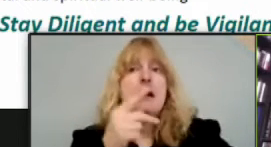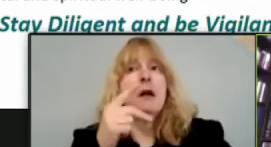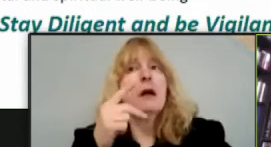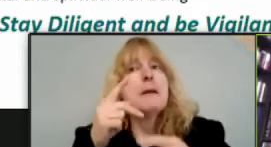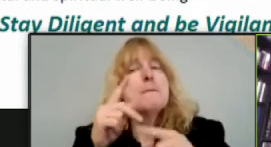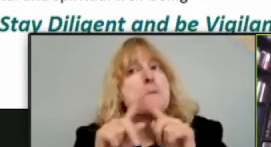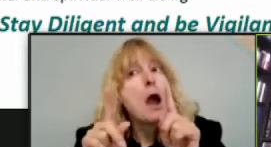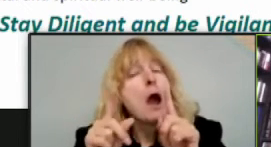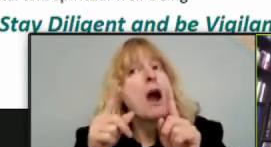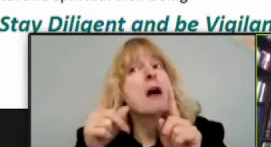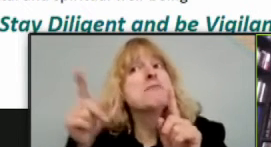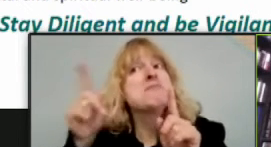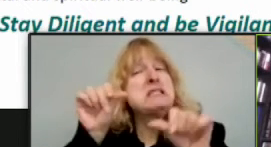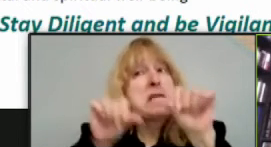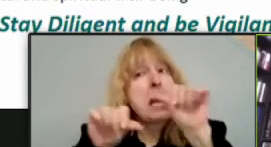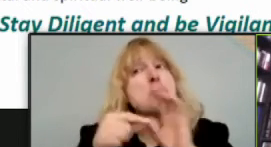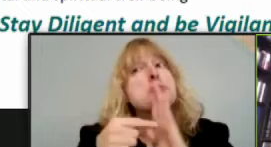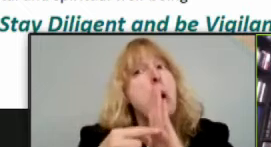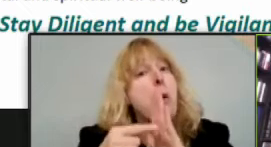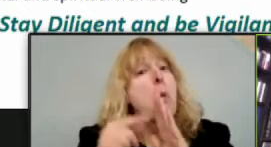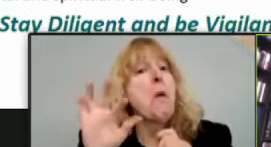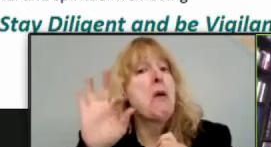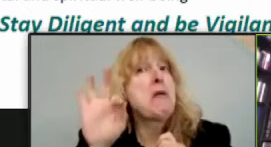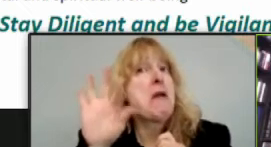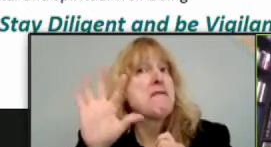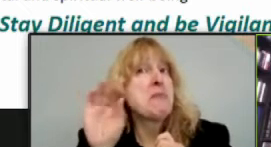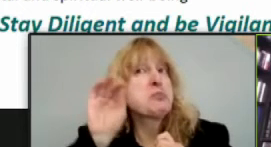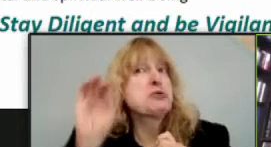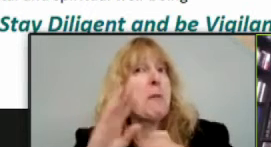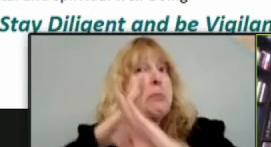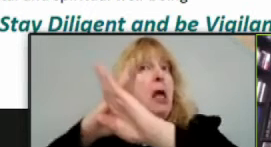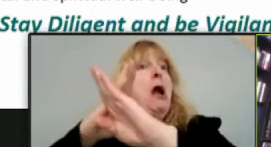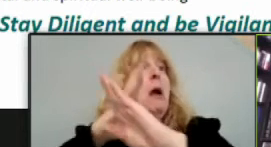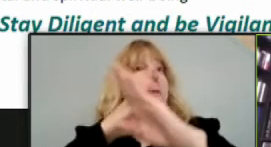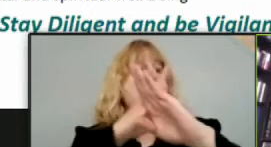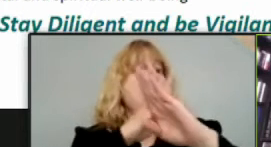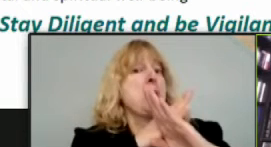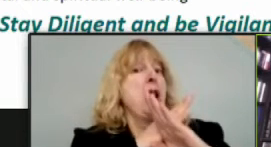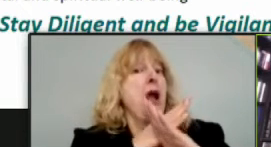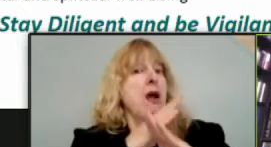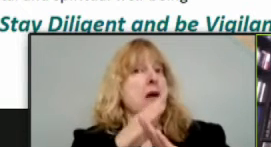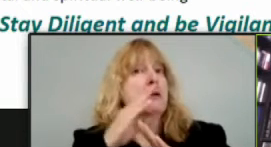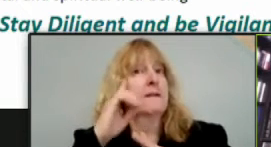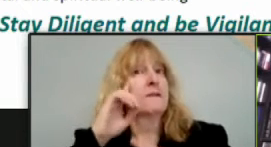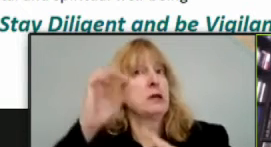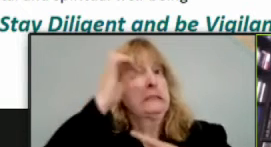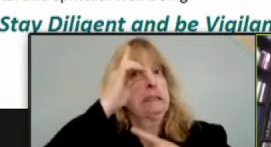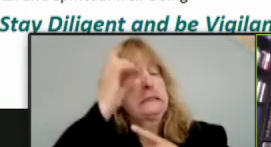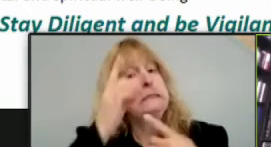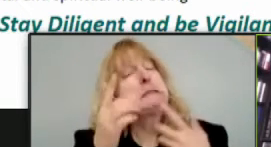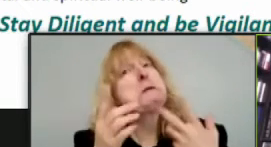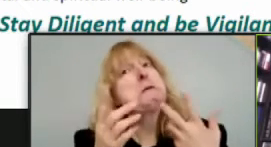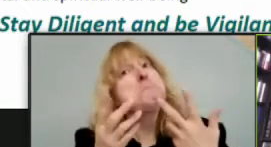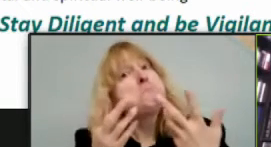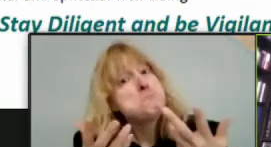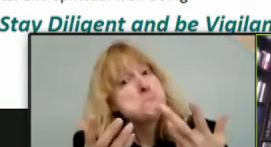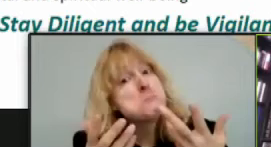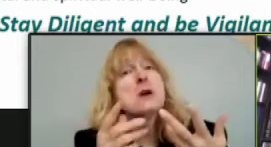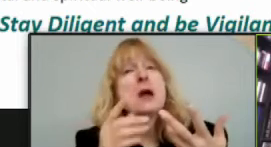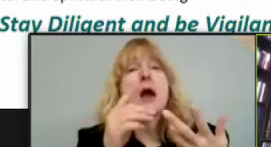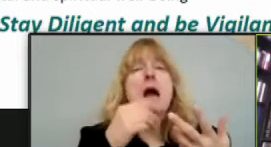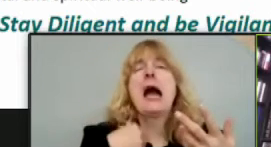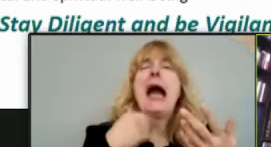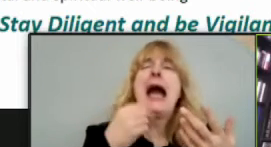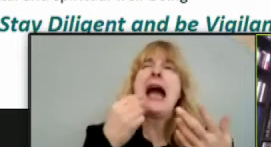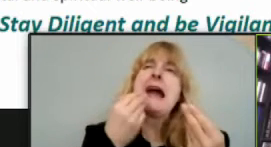do, that is a great place to start. And the analogy I give is that if you woke up from